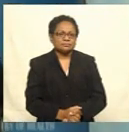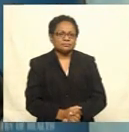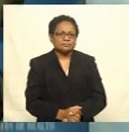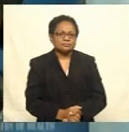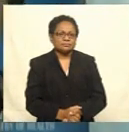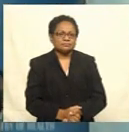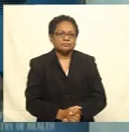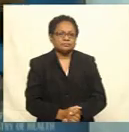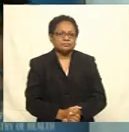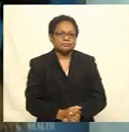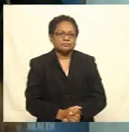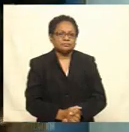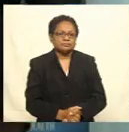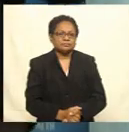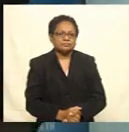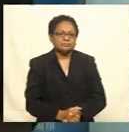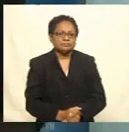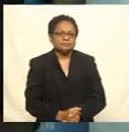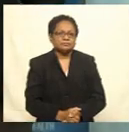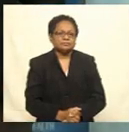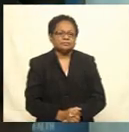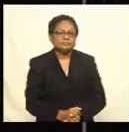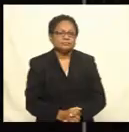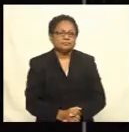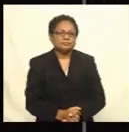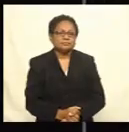flaunt any of our restrictions.